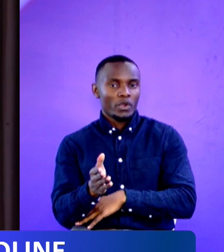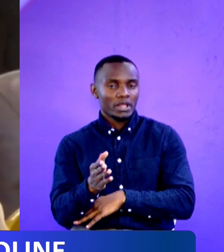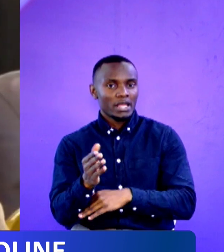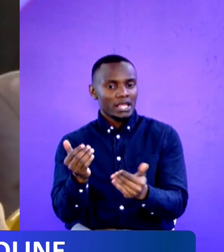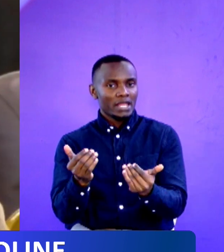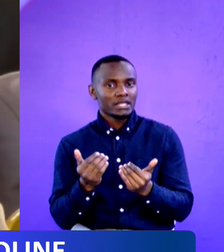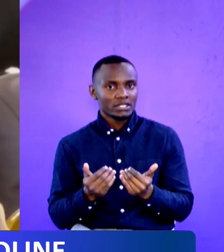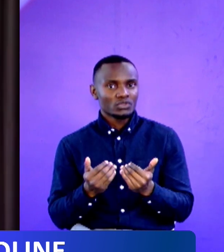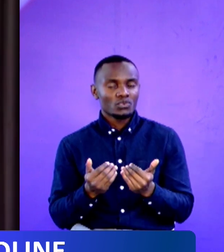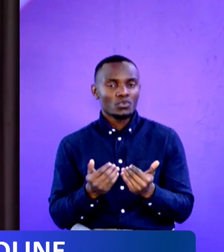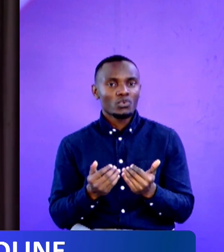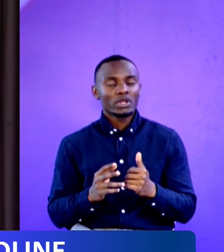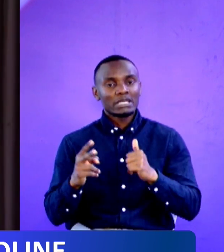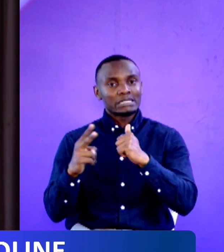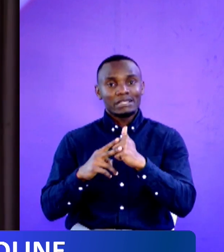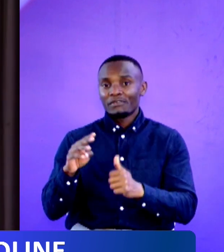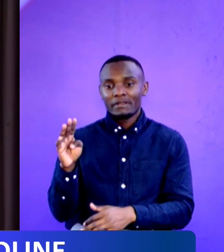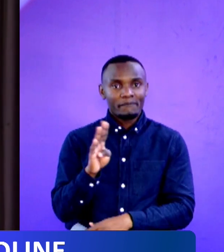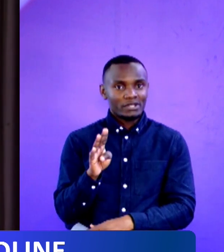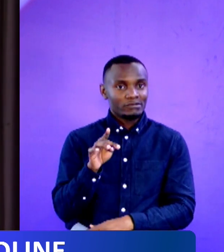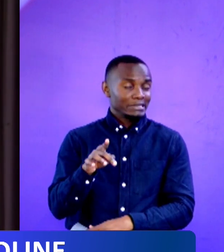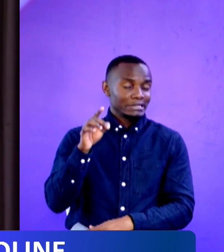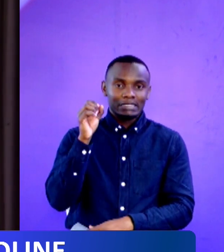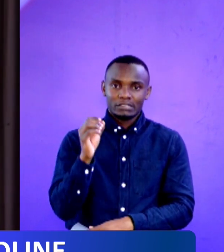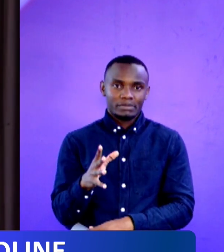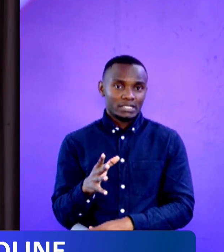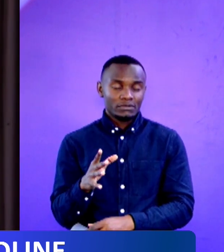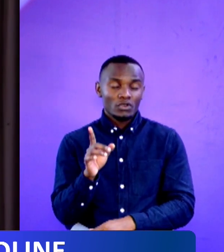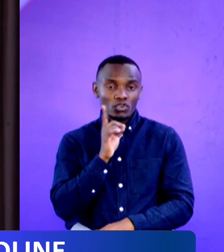nyingi. Hiyo bridge inatangazwa kesho.